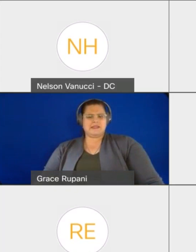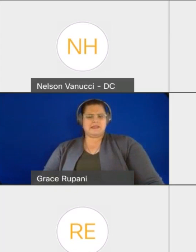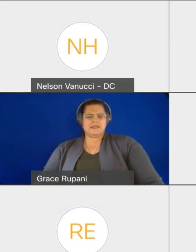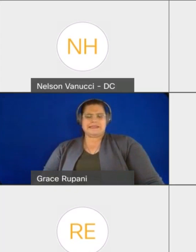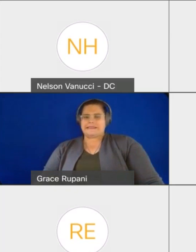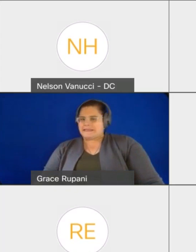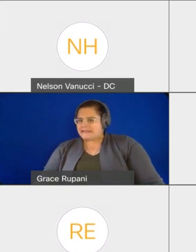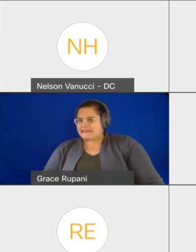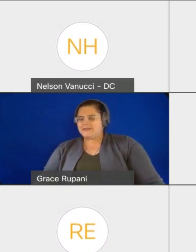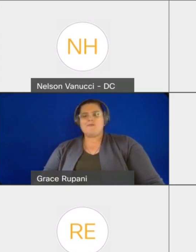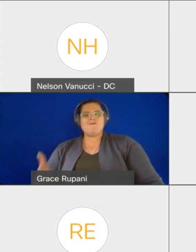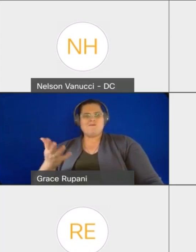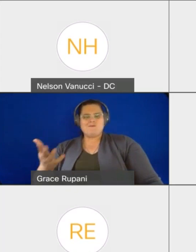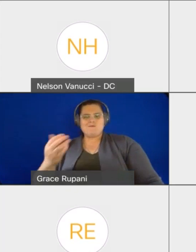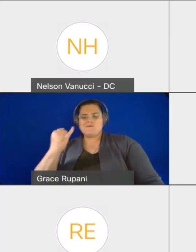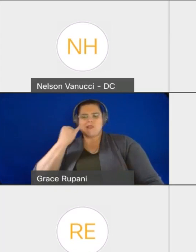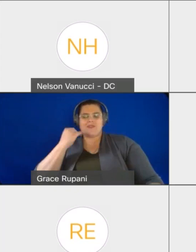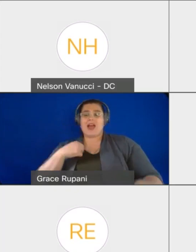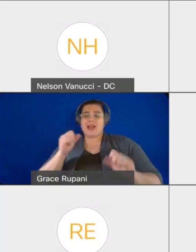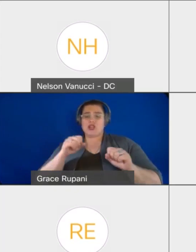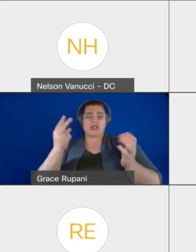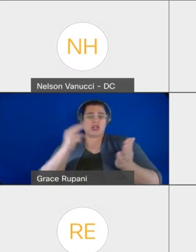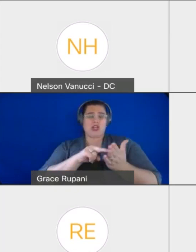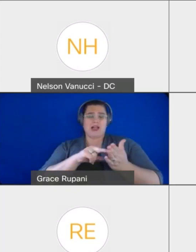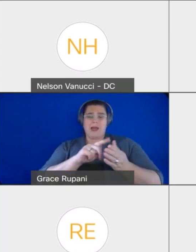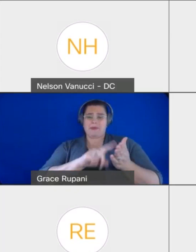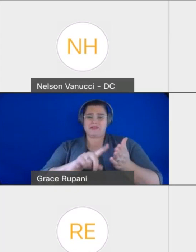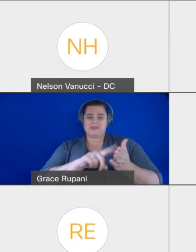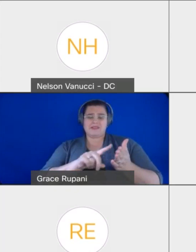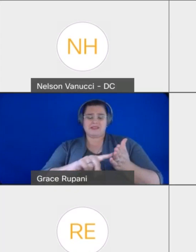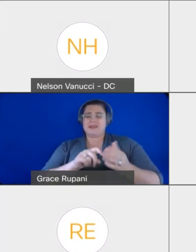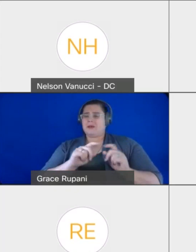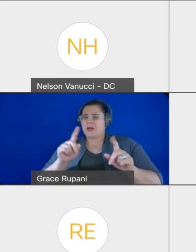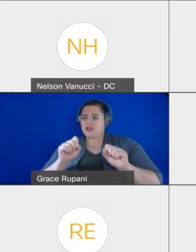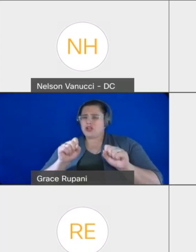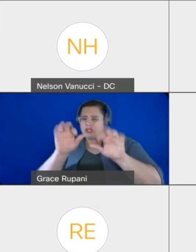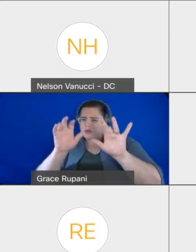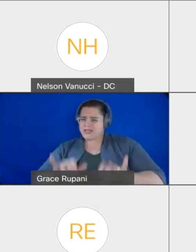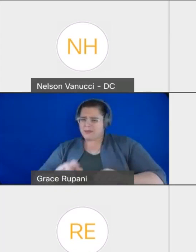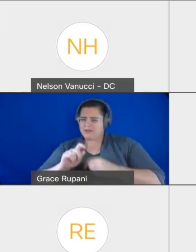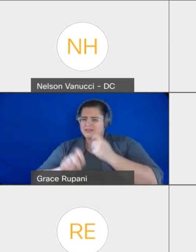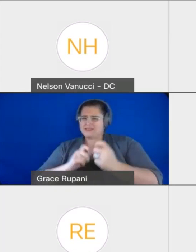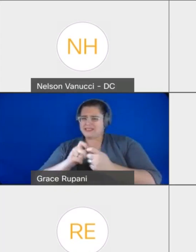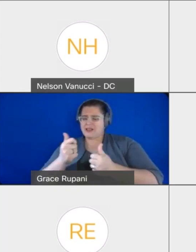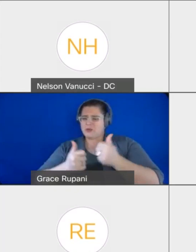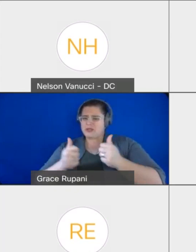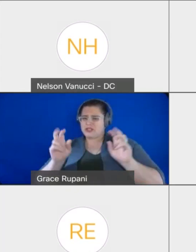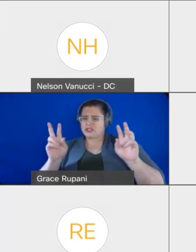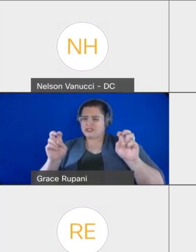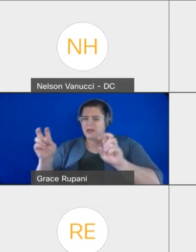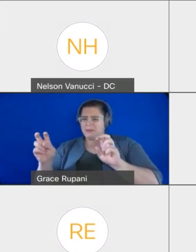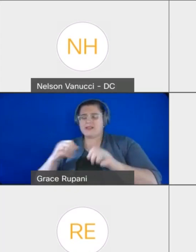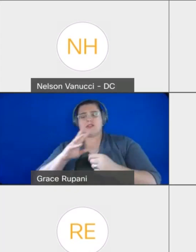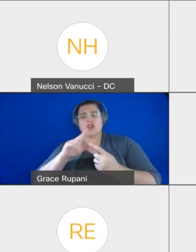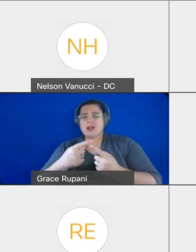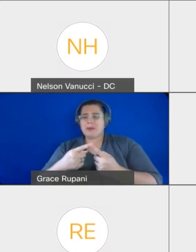specifically. I can look up mayor's orders and get there eventually, but could you type in which, are you referring to the mayor's order